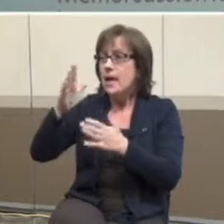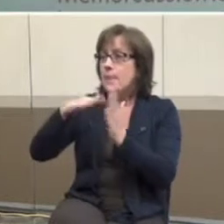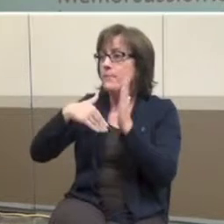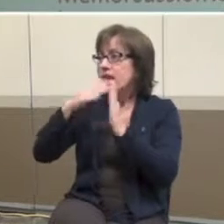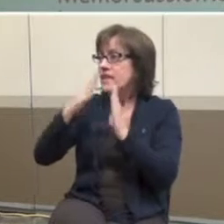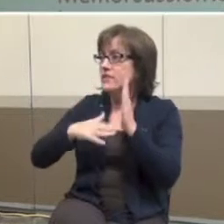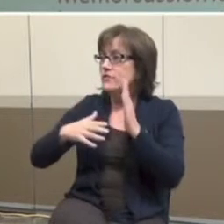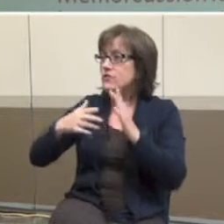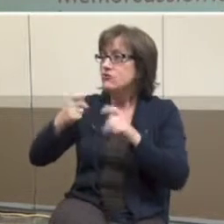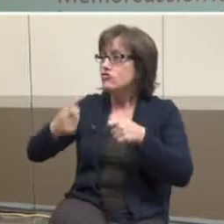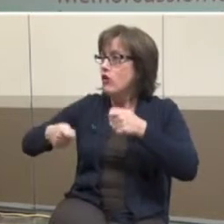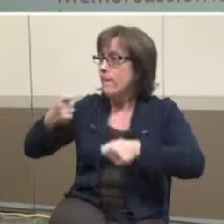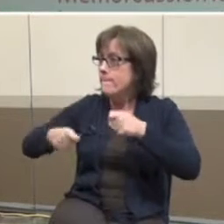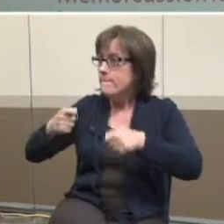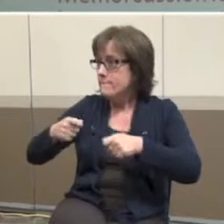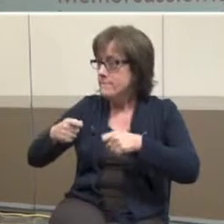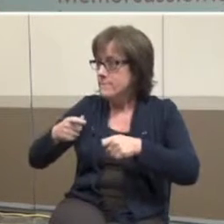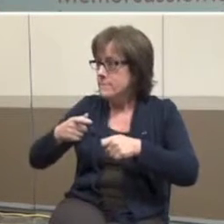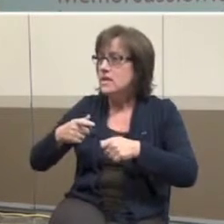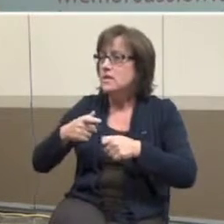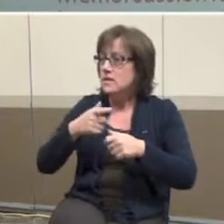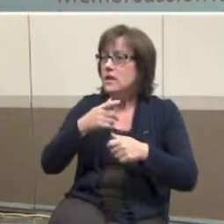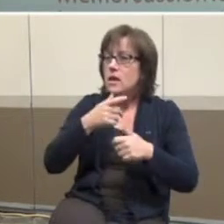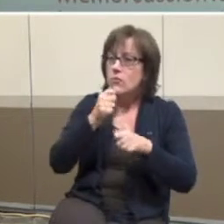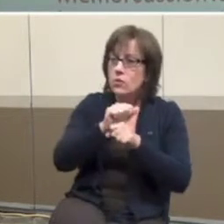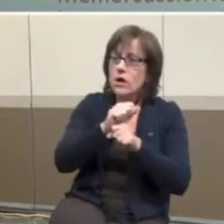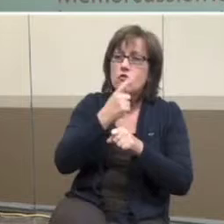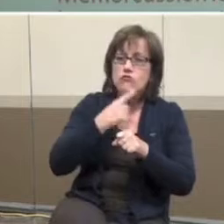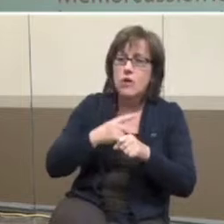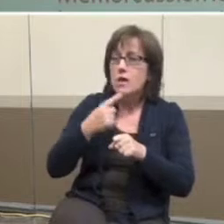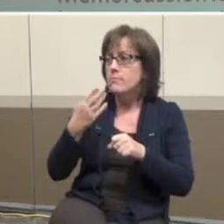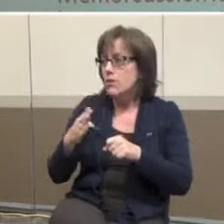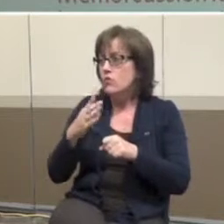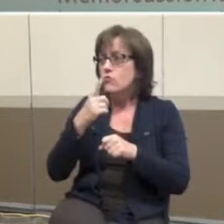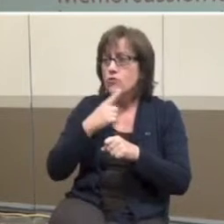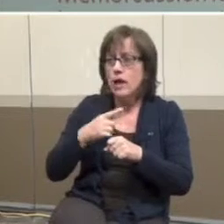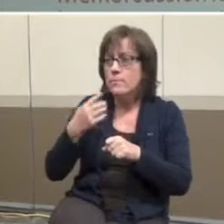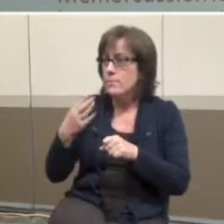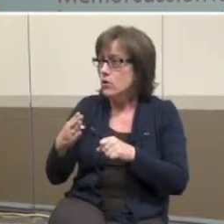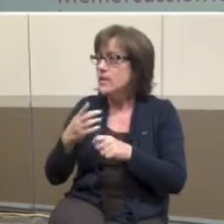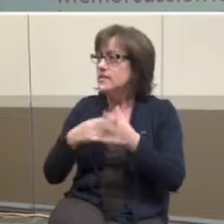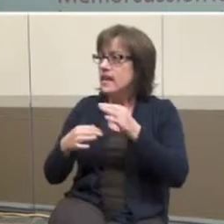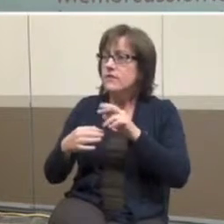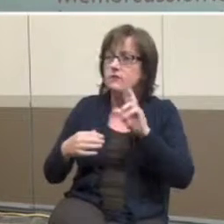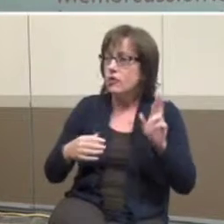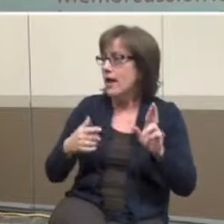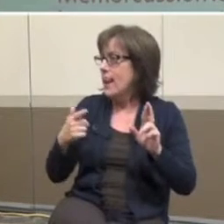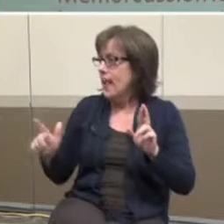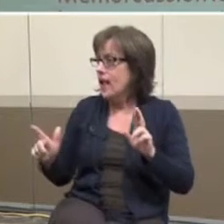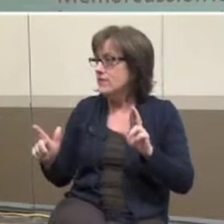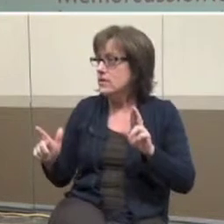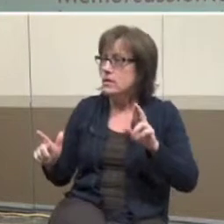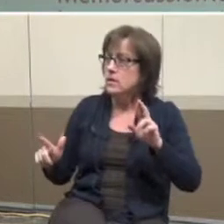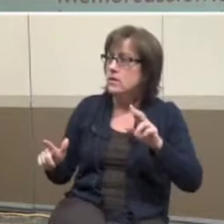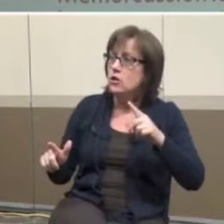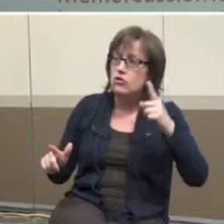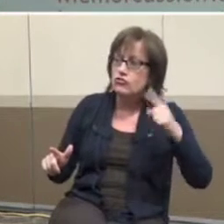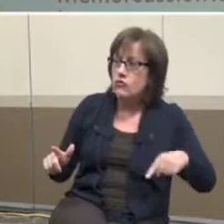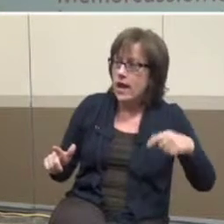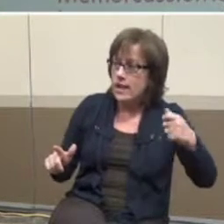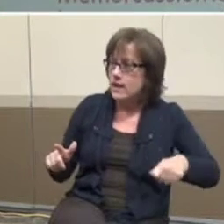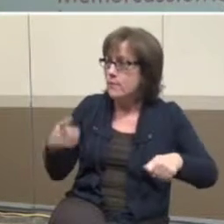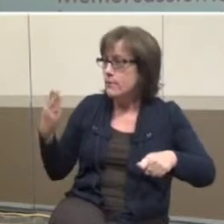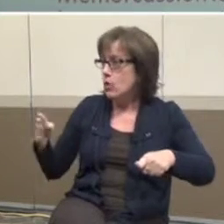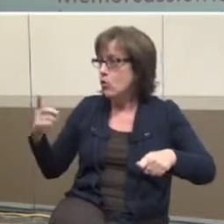of designing them in their colors. And we would work on red, blue instead of right, left with a 2-year-old. So you need to just take this and think of